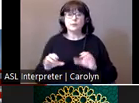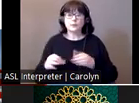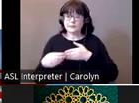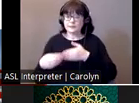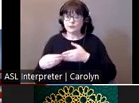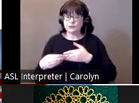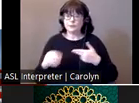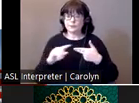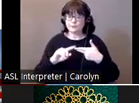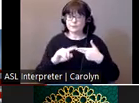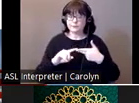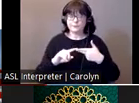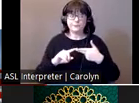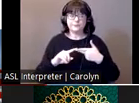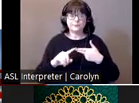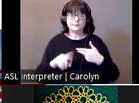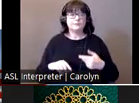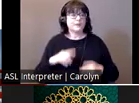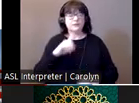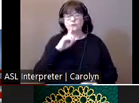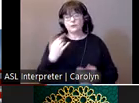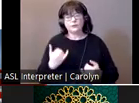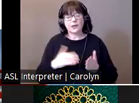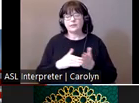of micro-credential type offerings in the States at this time.